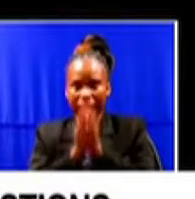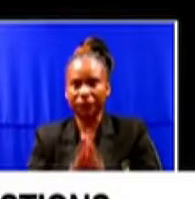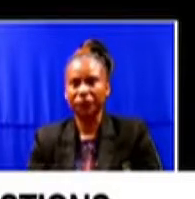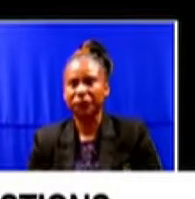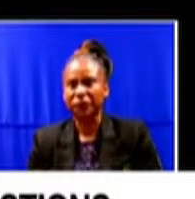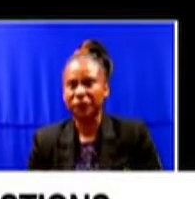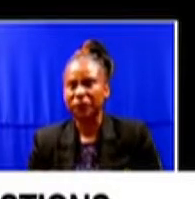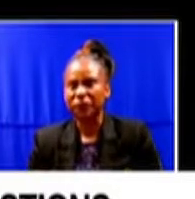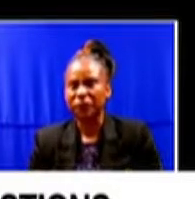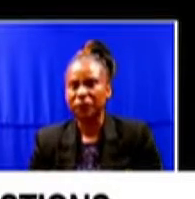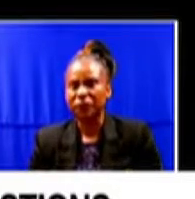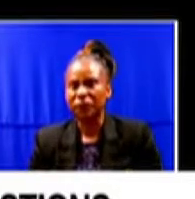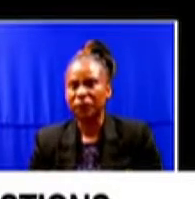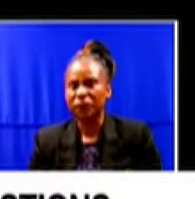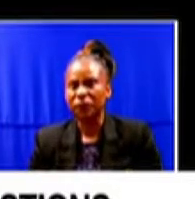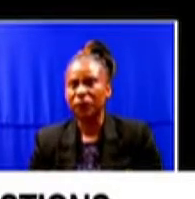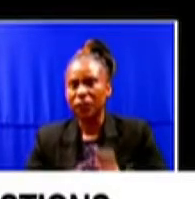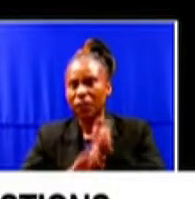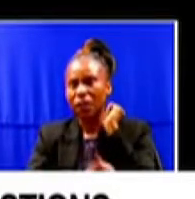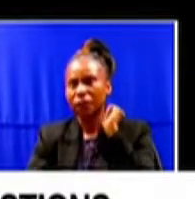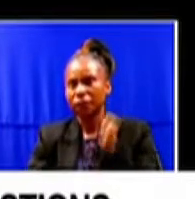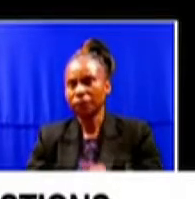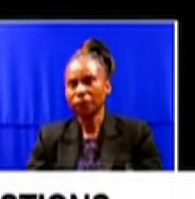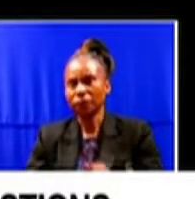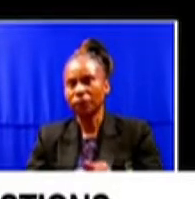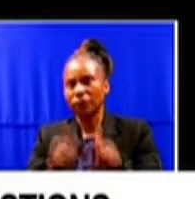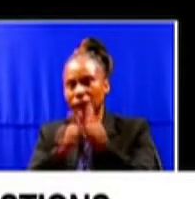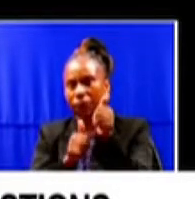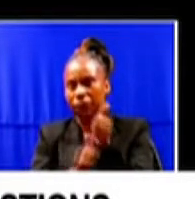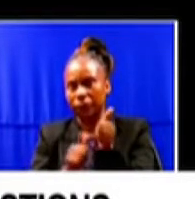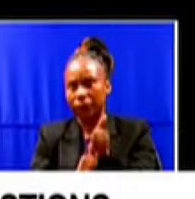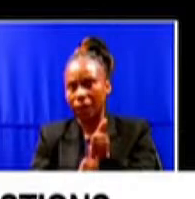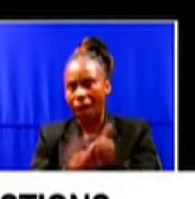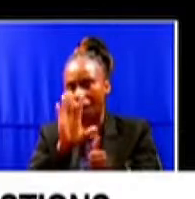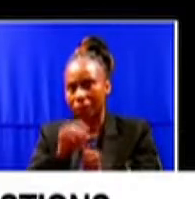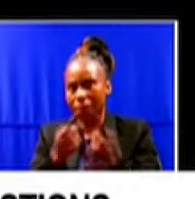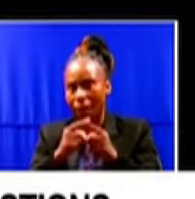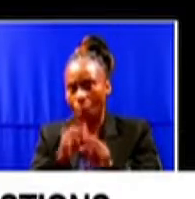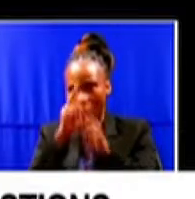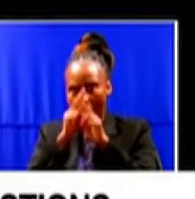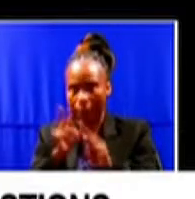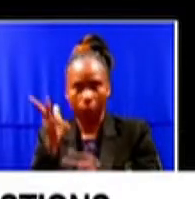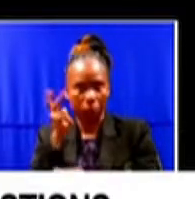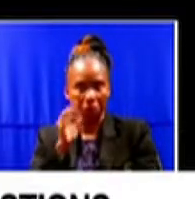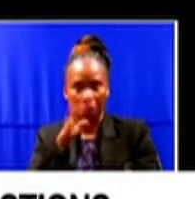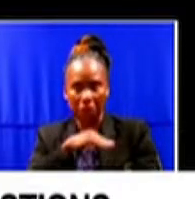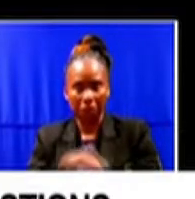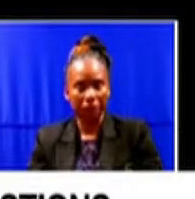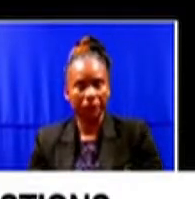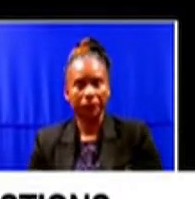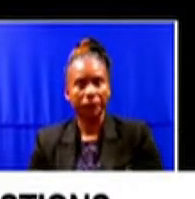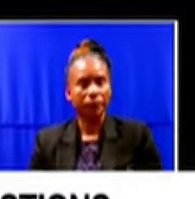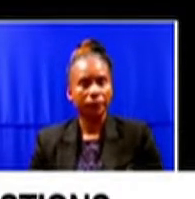last supplementary is asked by Honorable M.G. Hendricks.